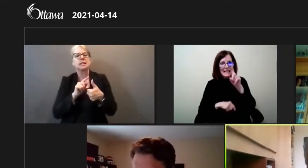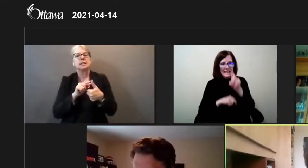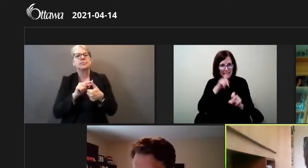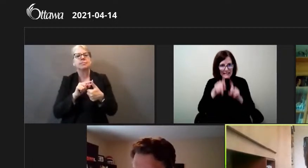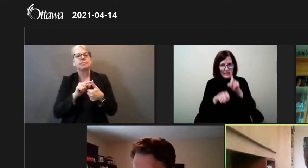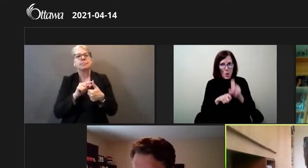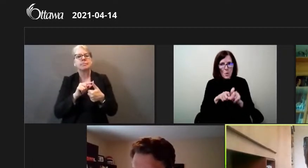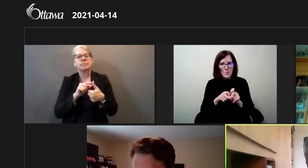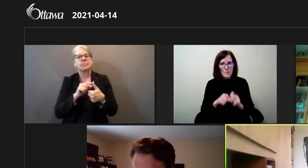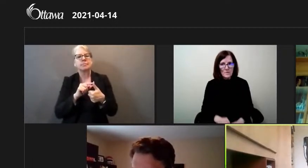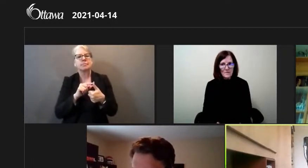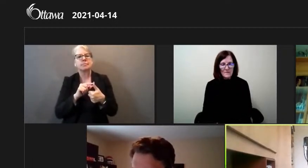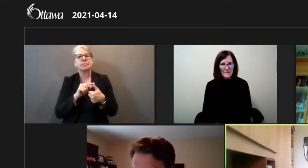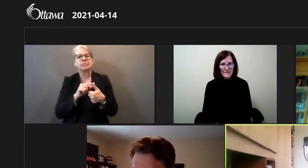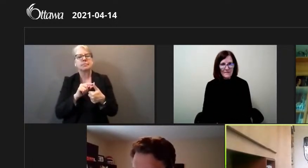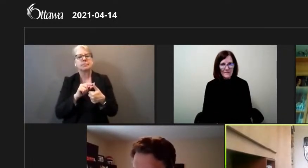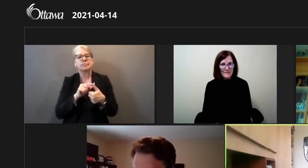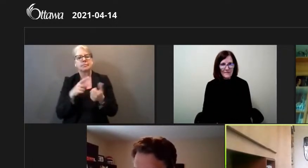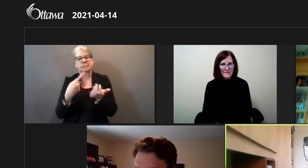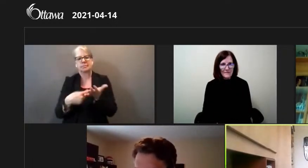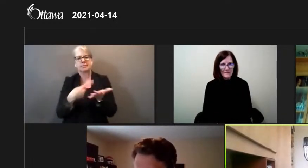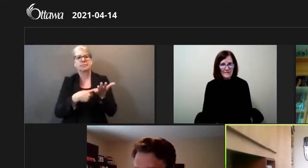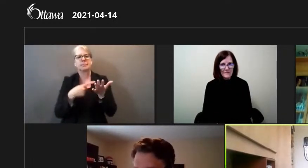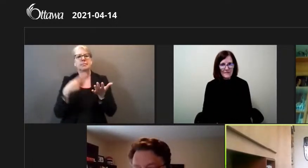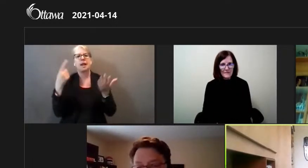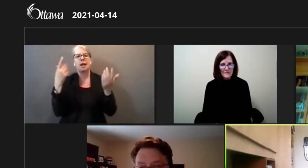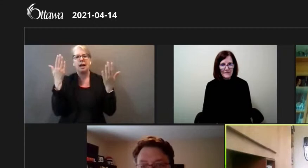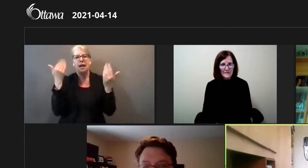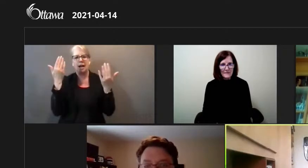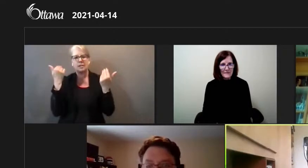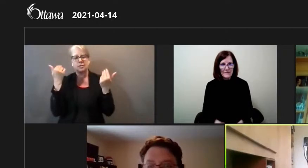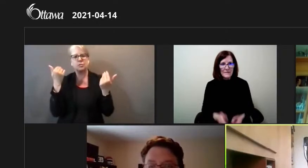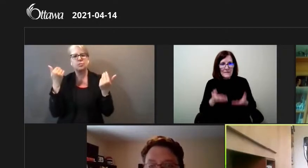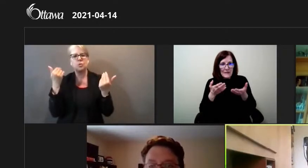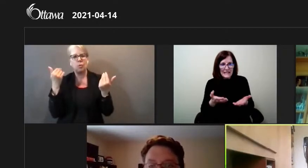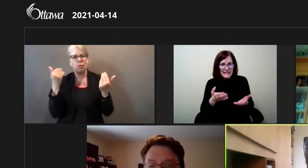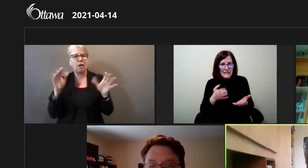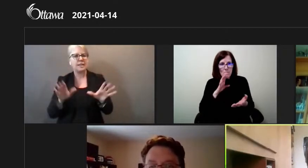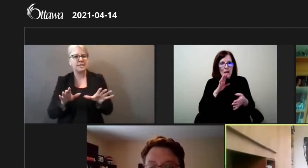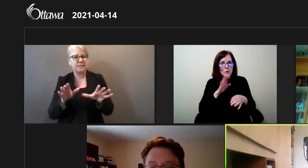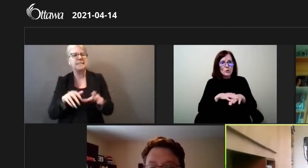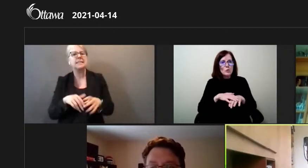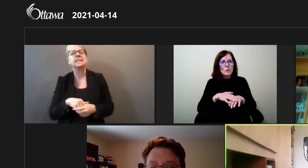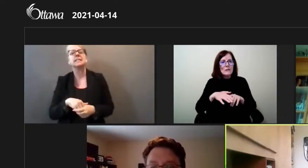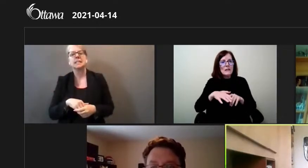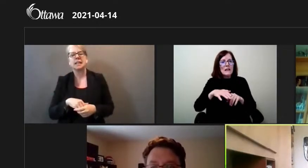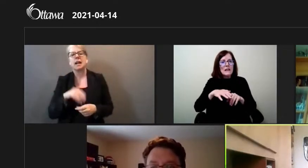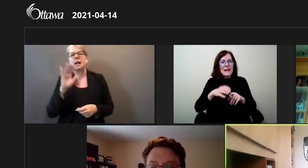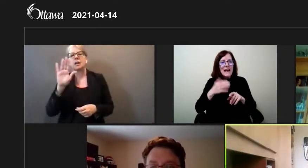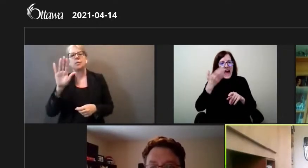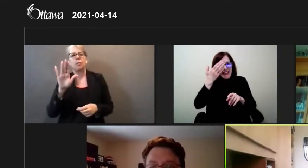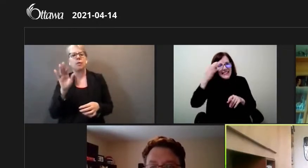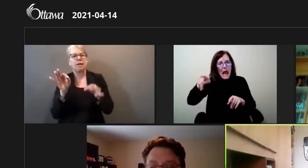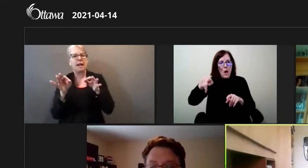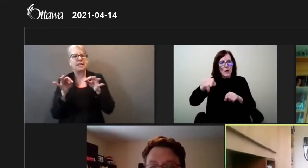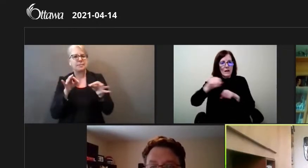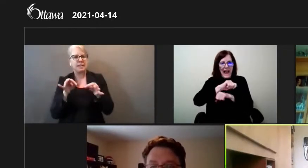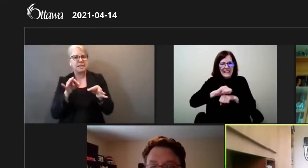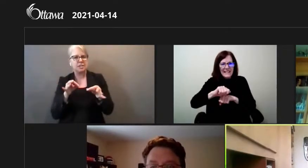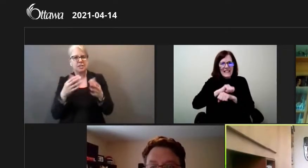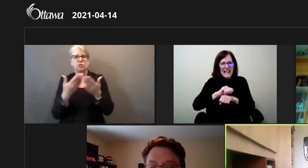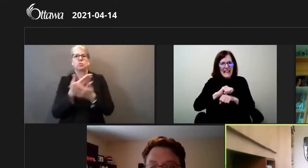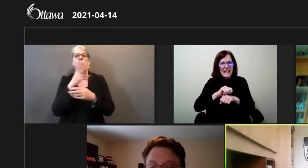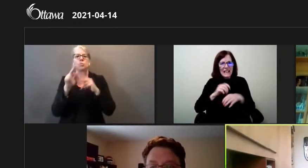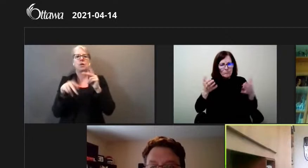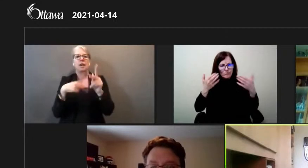about the outdoor activity, Doctor. And in your explanation, this new variant, you